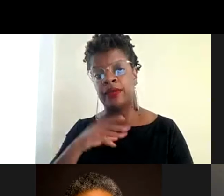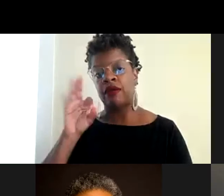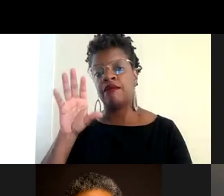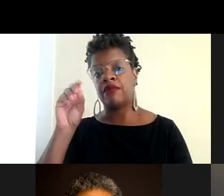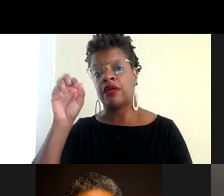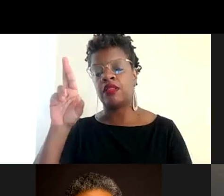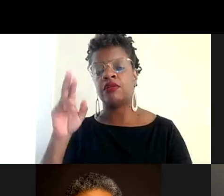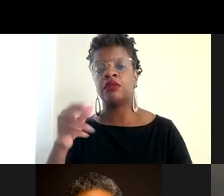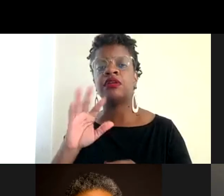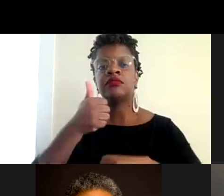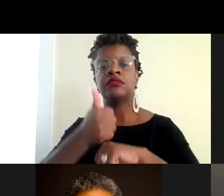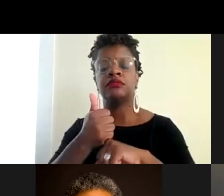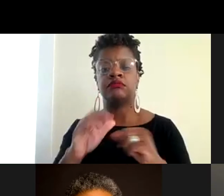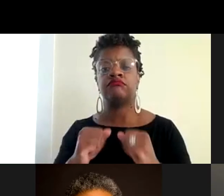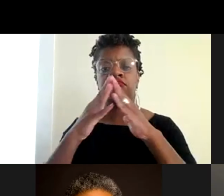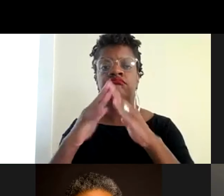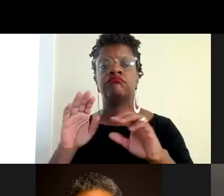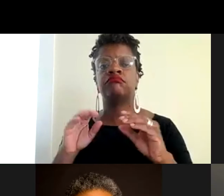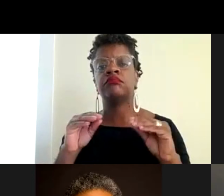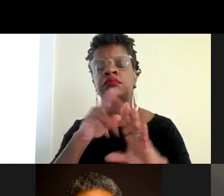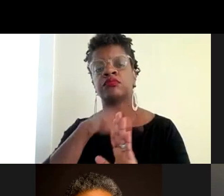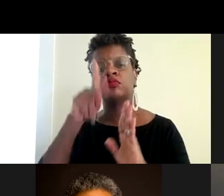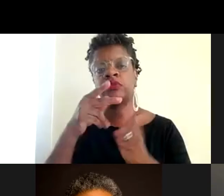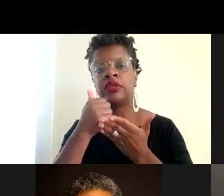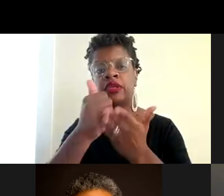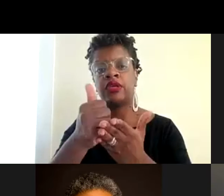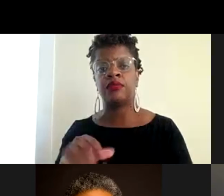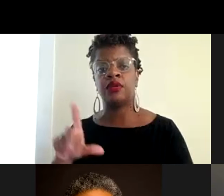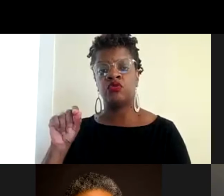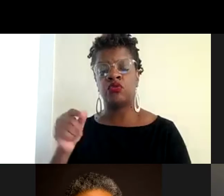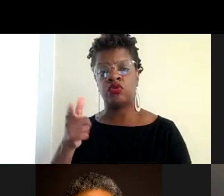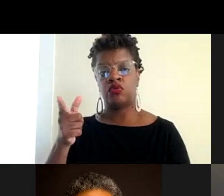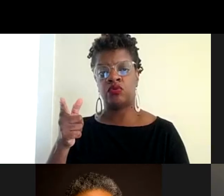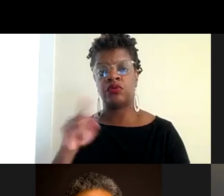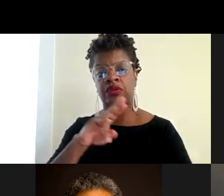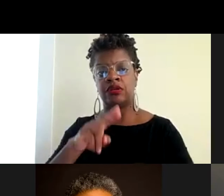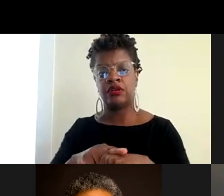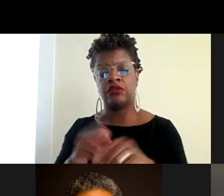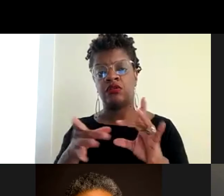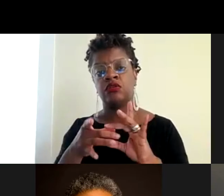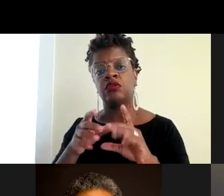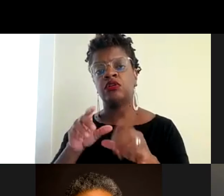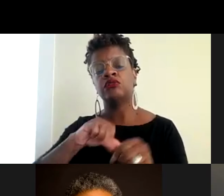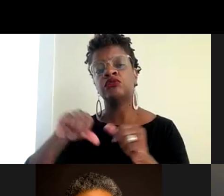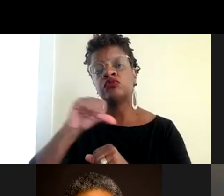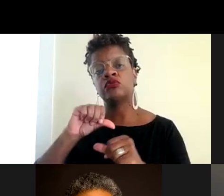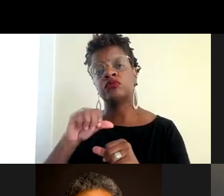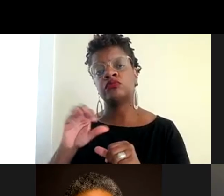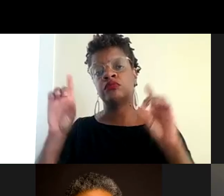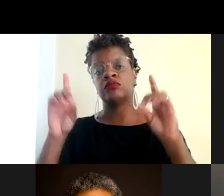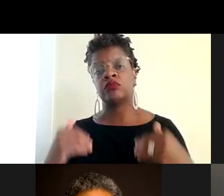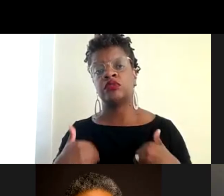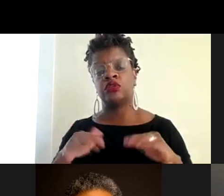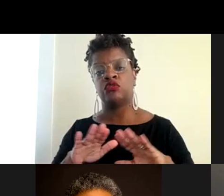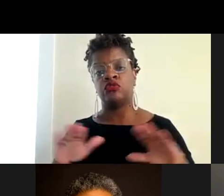them. Dr. Wright is also a 2021 National Association for the Education of Young Children President's Emerging